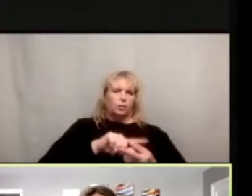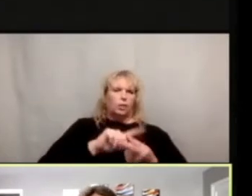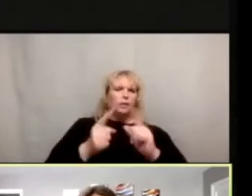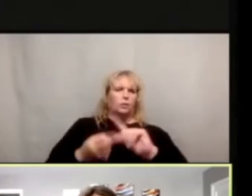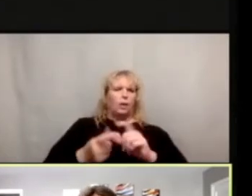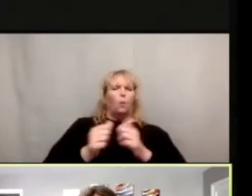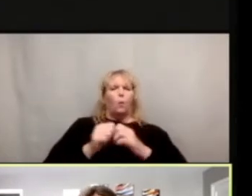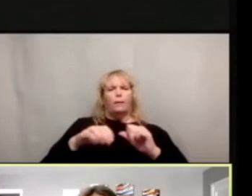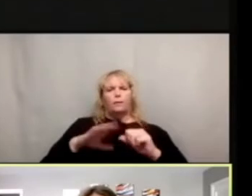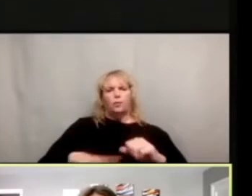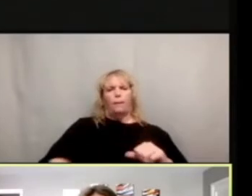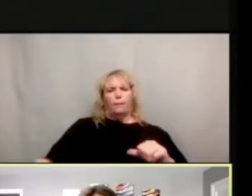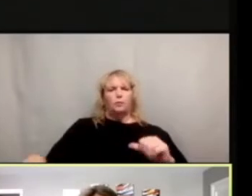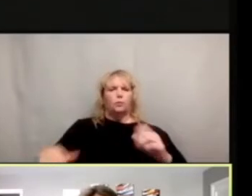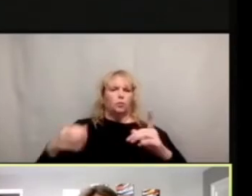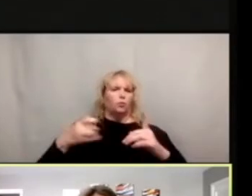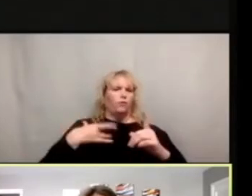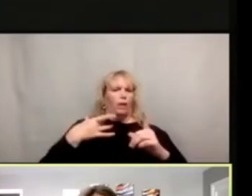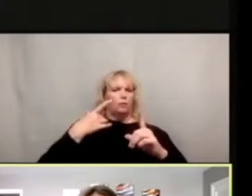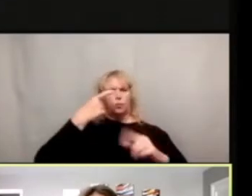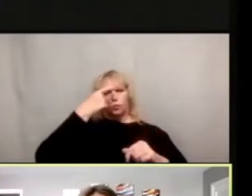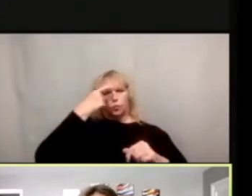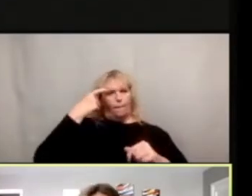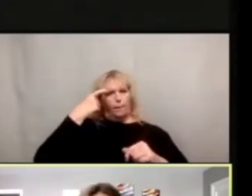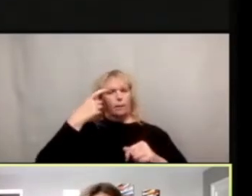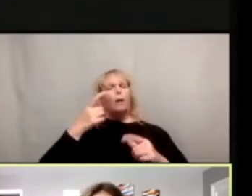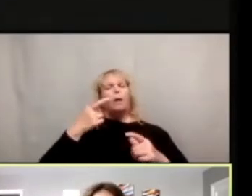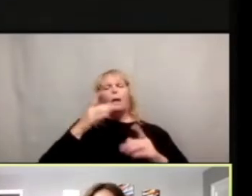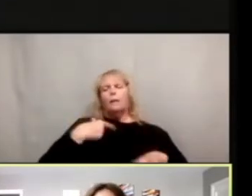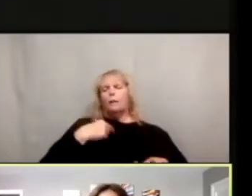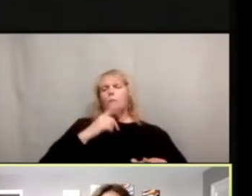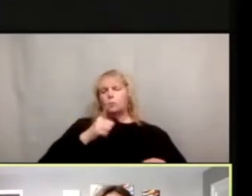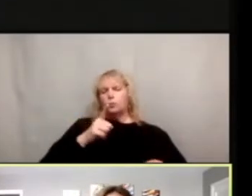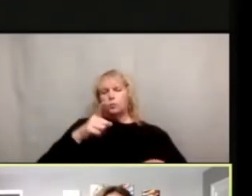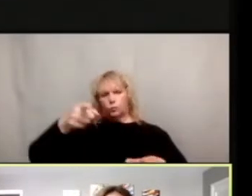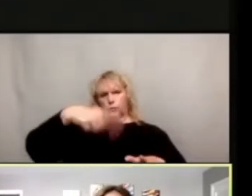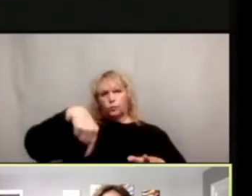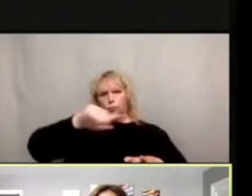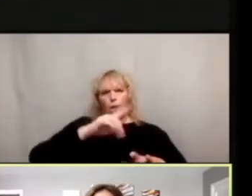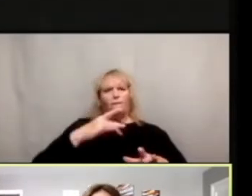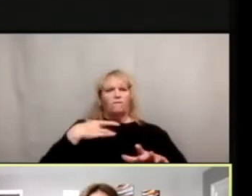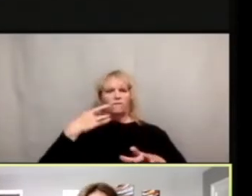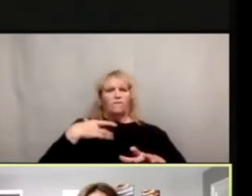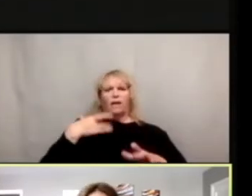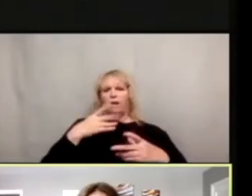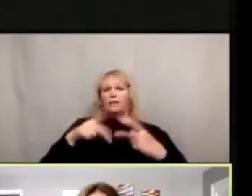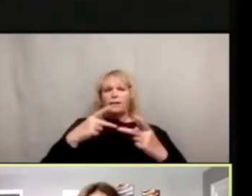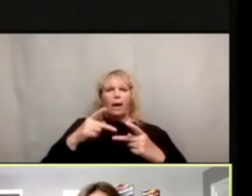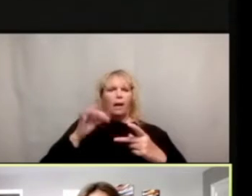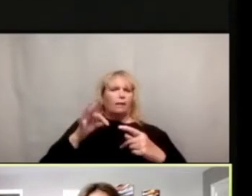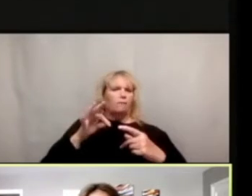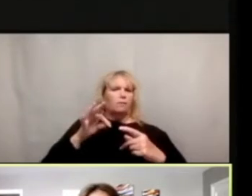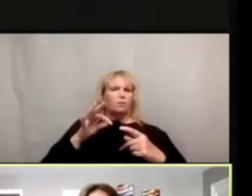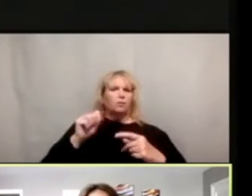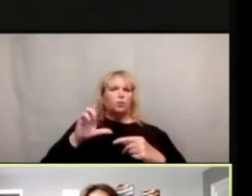there are different types of stress. And I'm sure all of us have been exposed to some degree of this stress, right? There's the positive